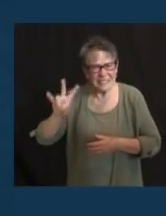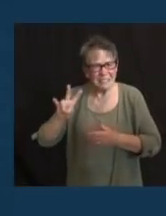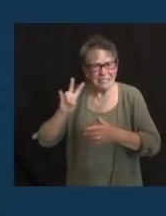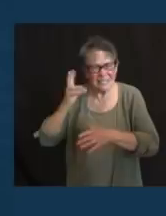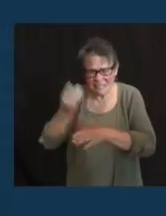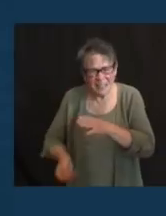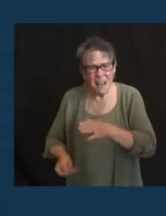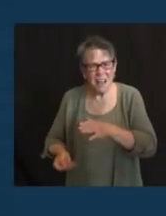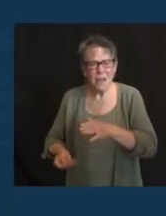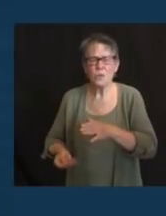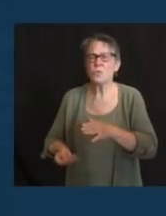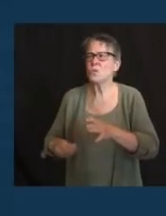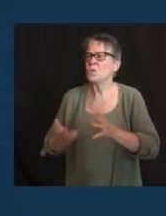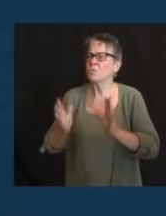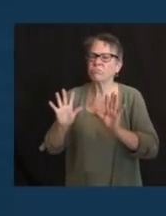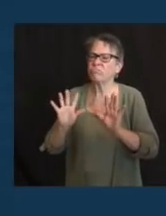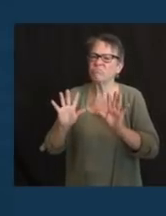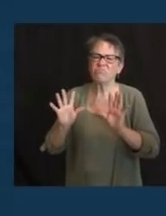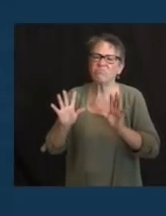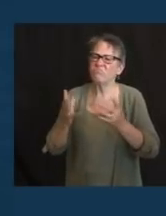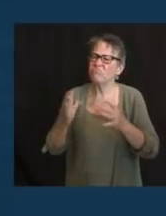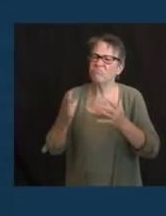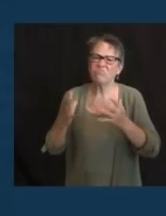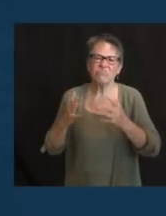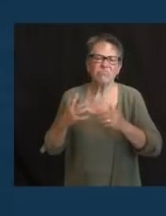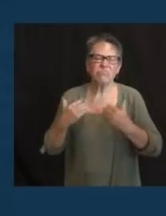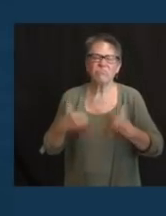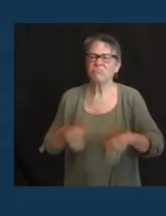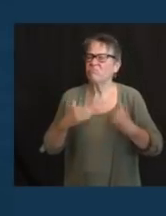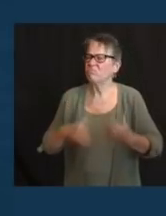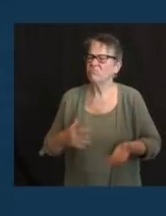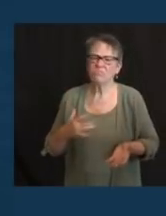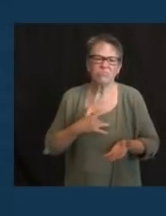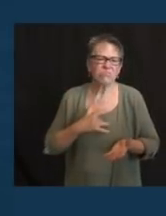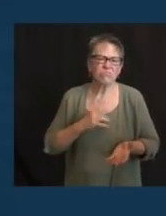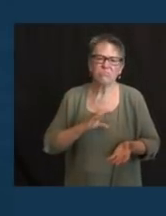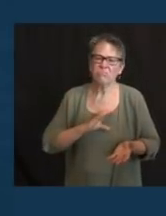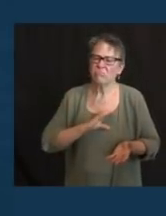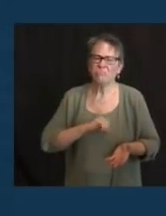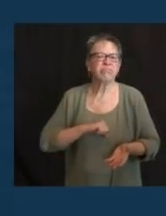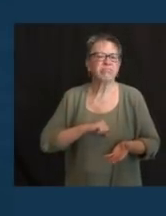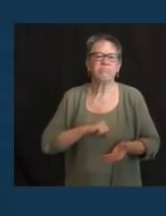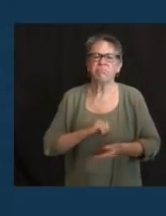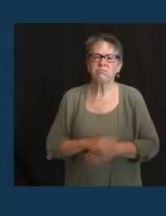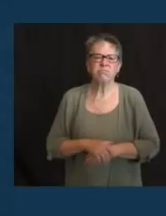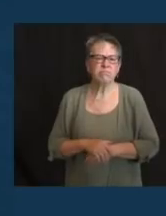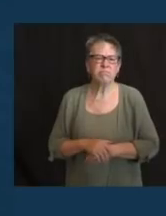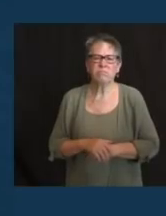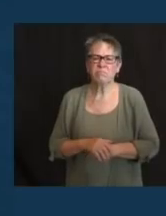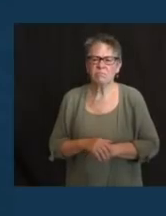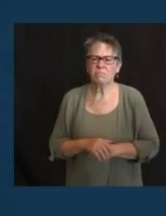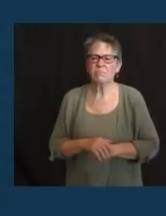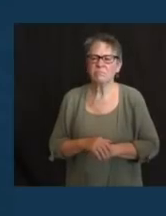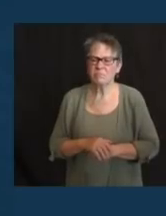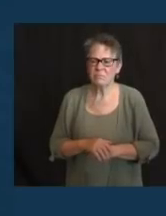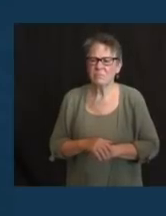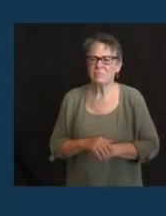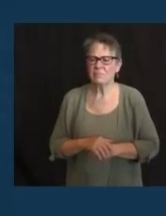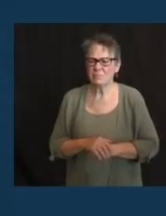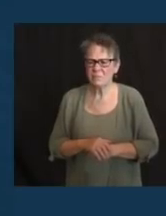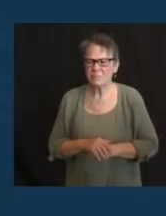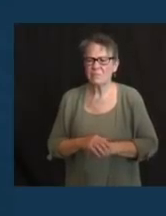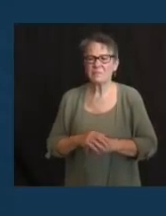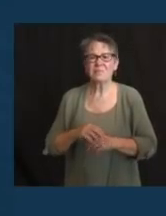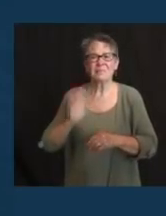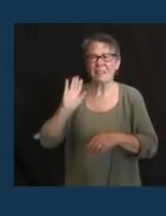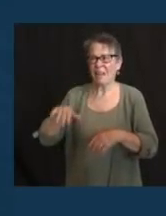number and milestone of New Jerseyans lost across the 4 years plus of fighting in World War II. Let that sink in just for a minute. In